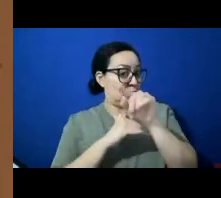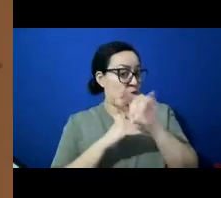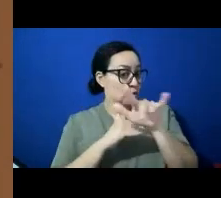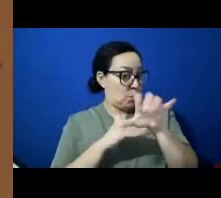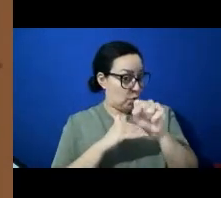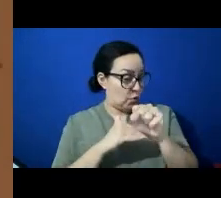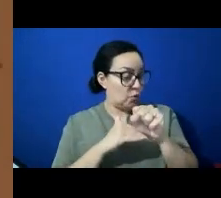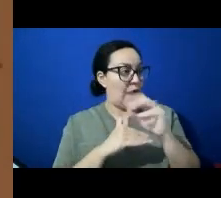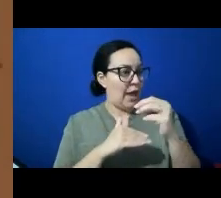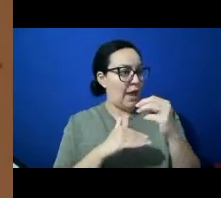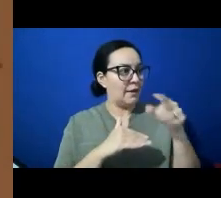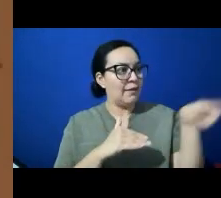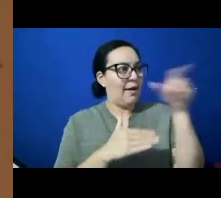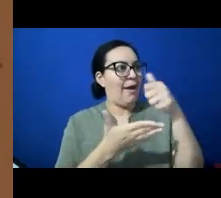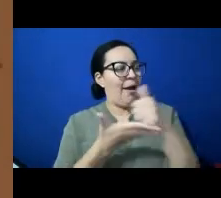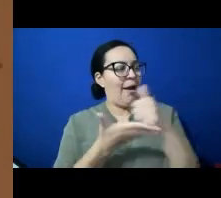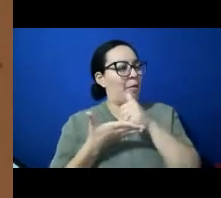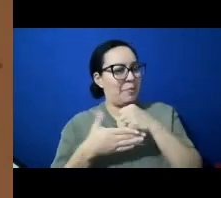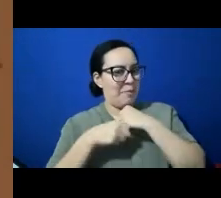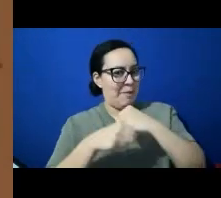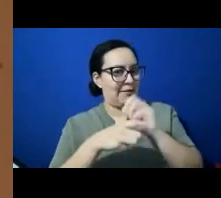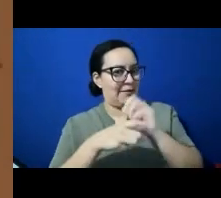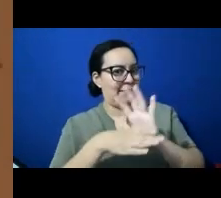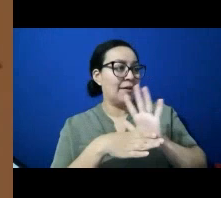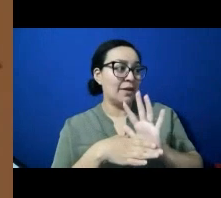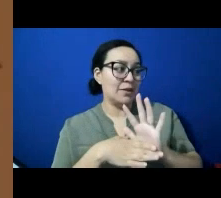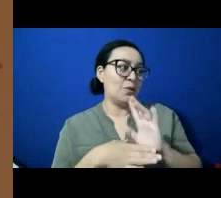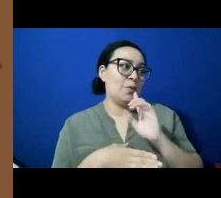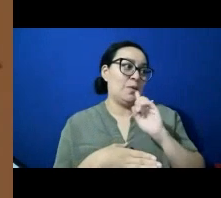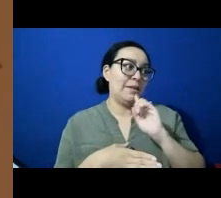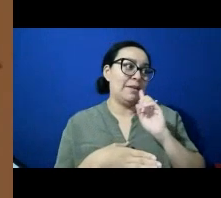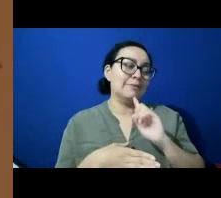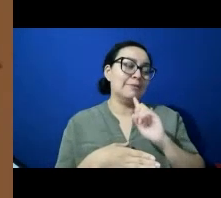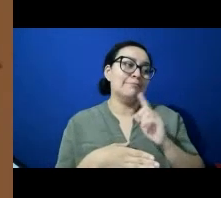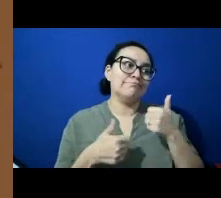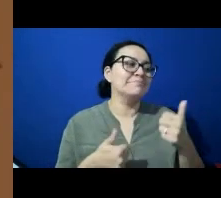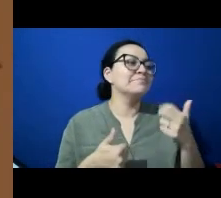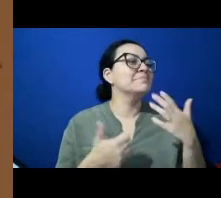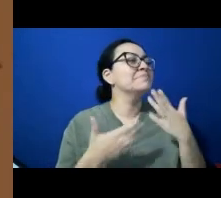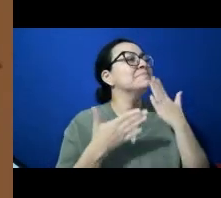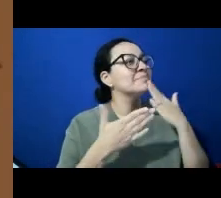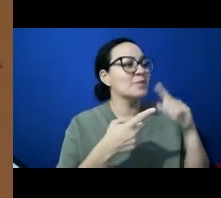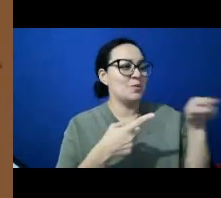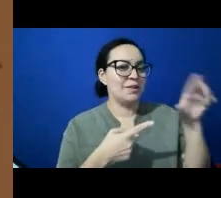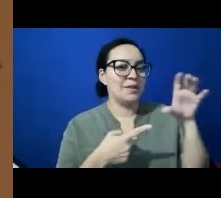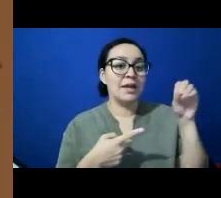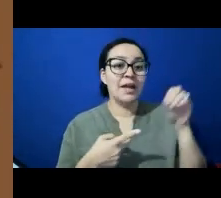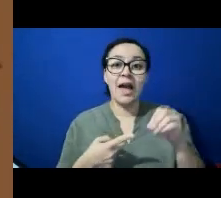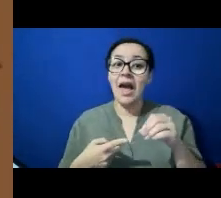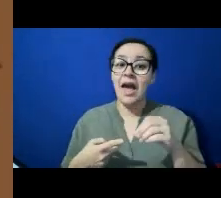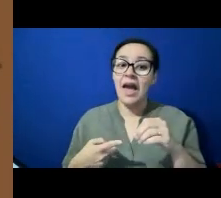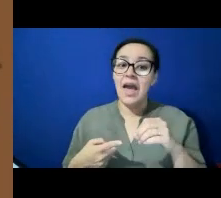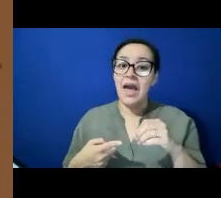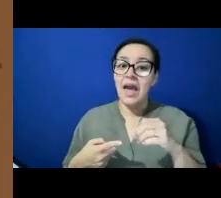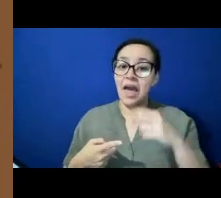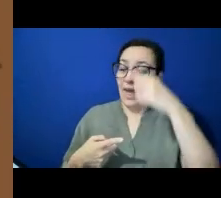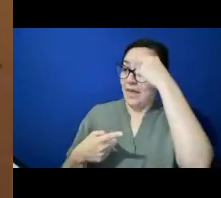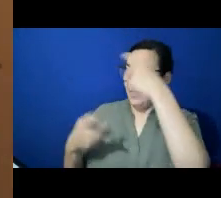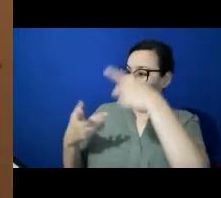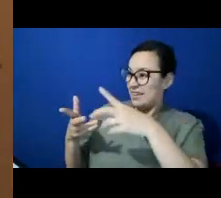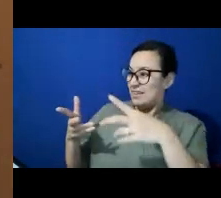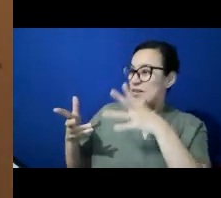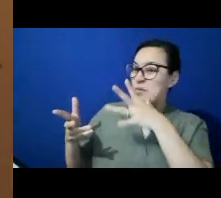the creation of these videos. So they are an essential key part of this achievement. And with that,